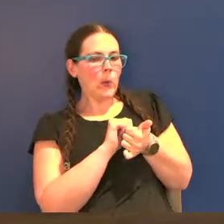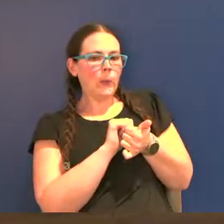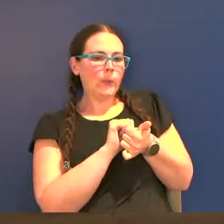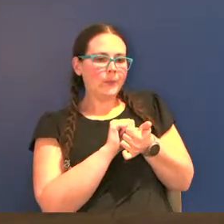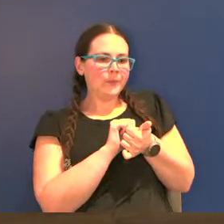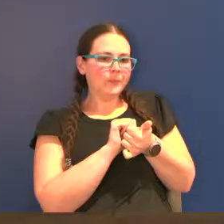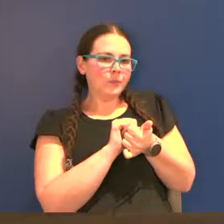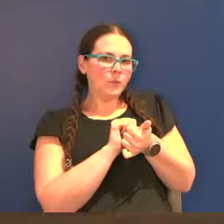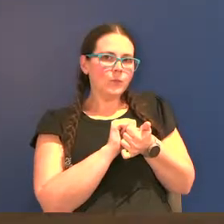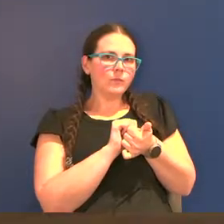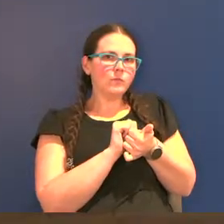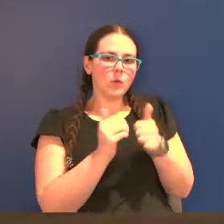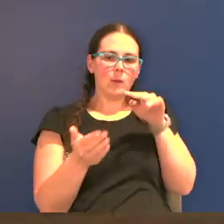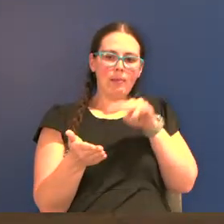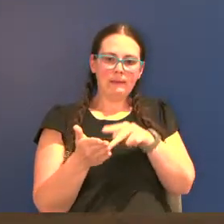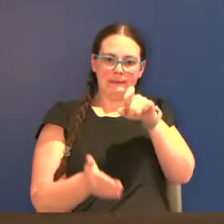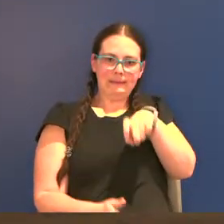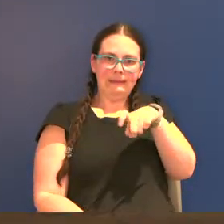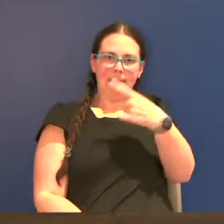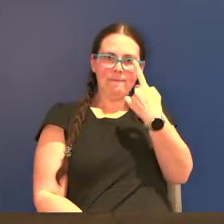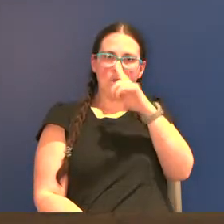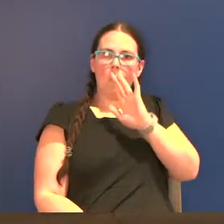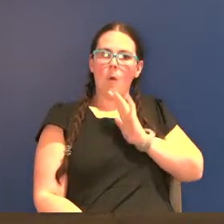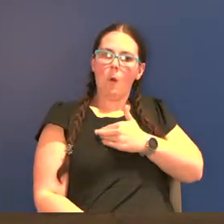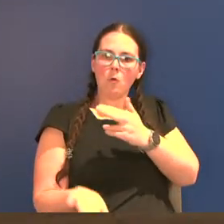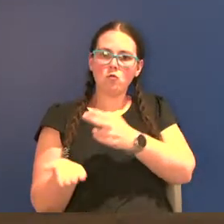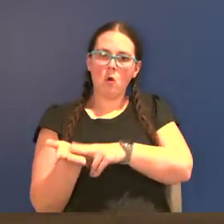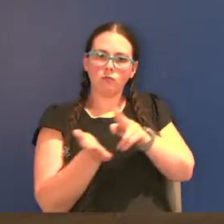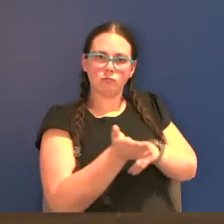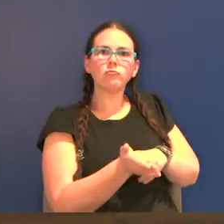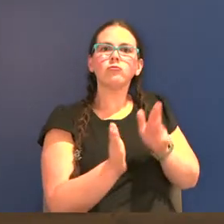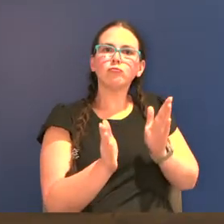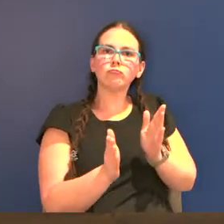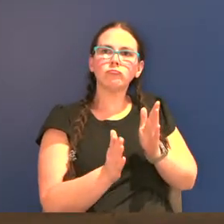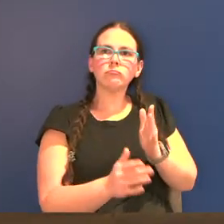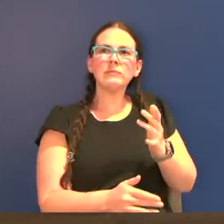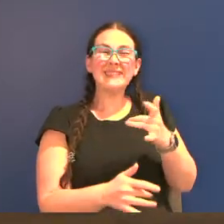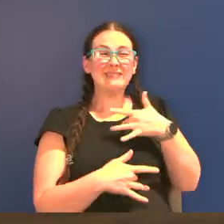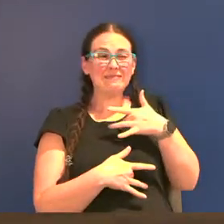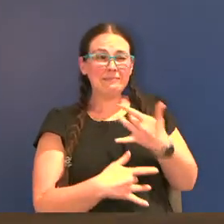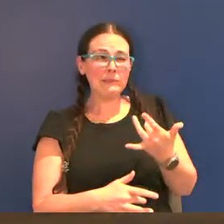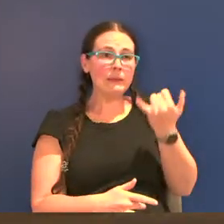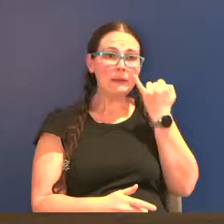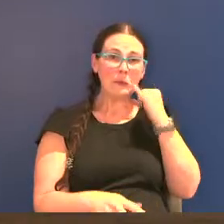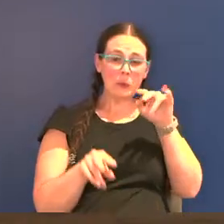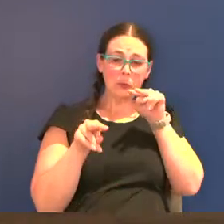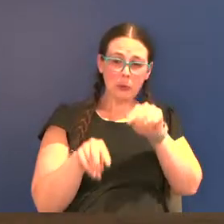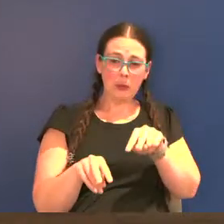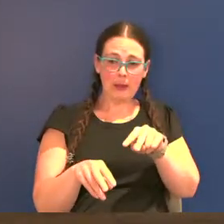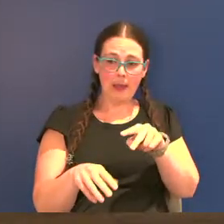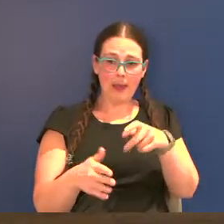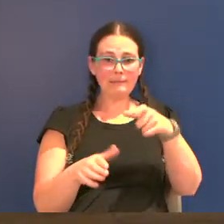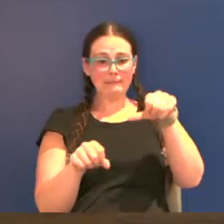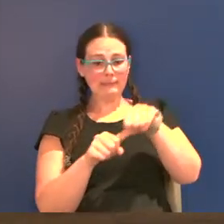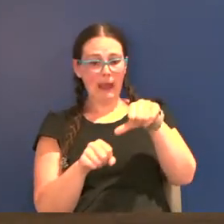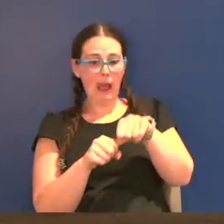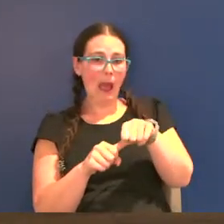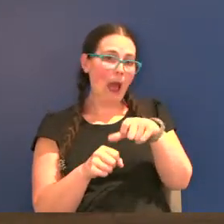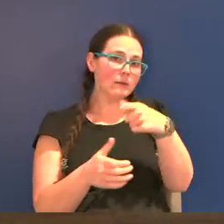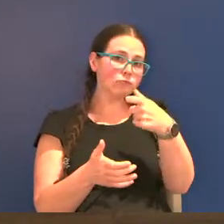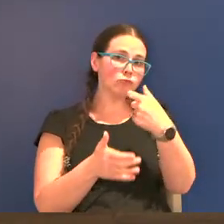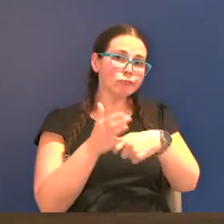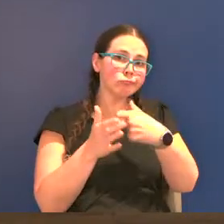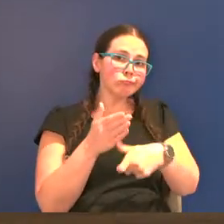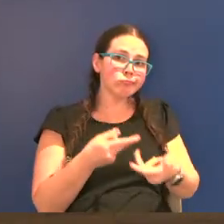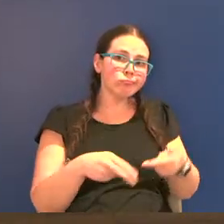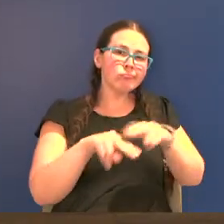at the needs of our contractors? Normally, traditionally, if you look at when the cost of gas and diesel goes up, it's